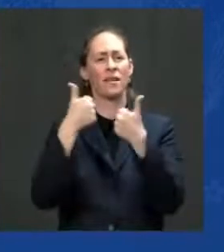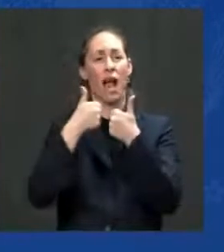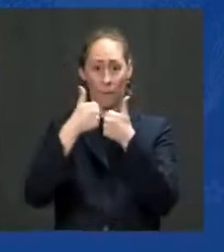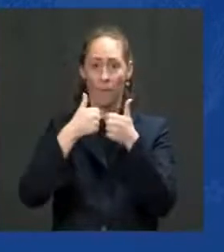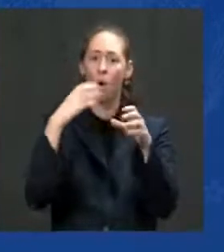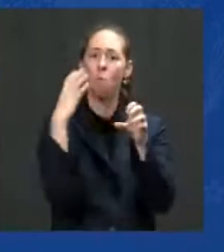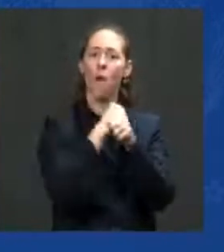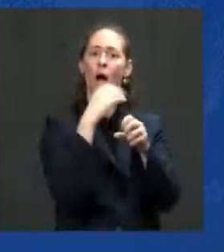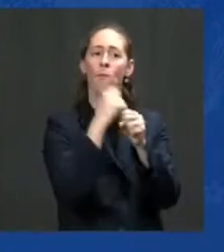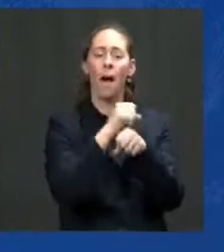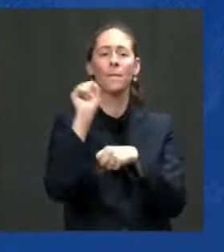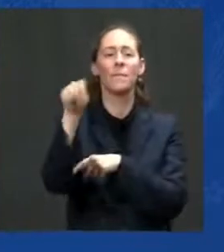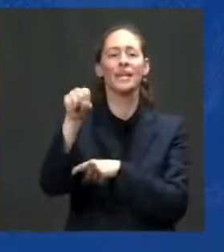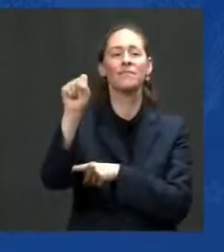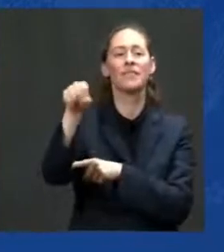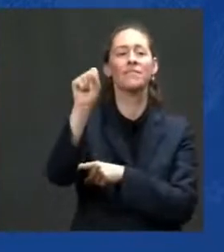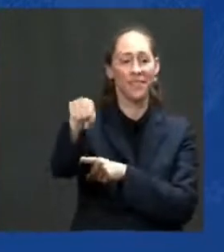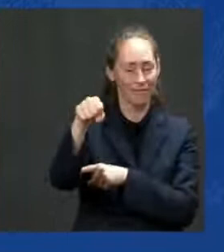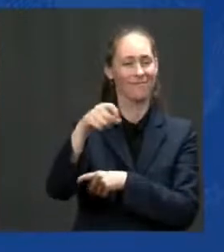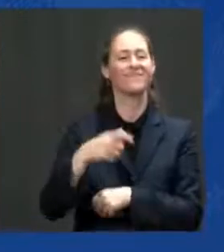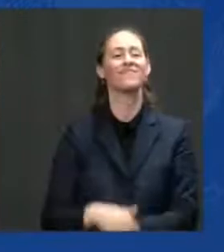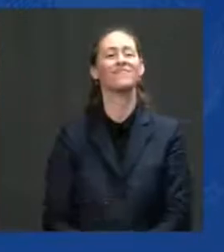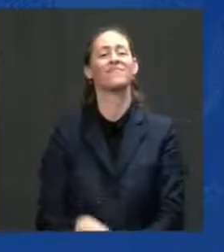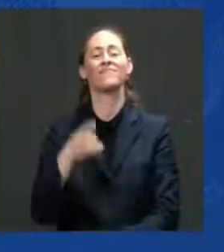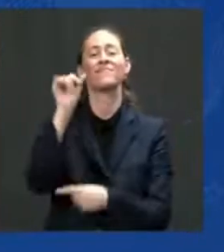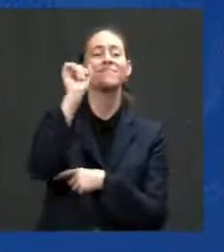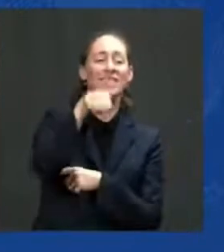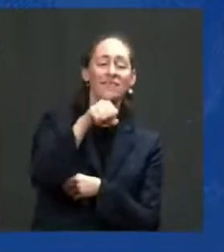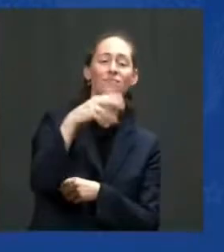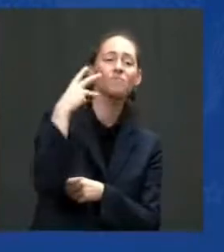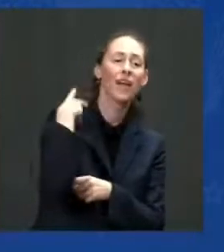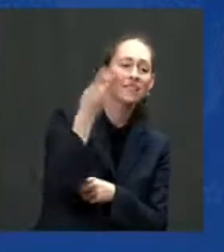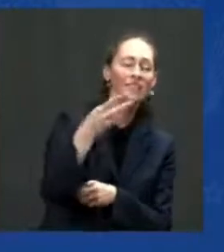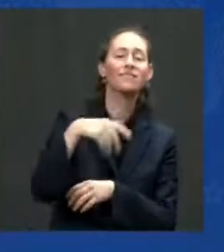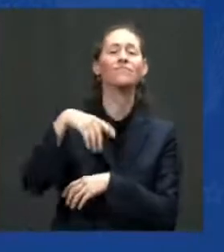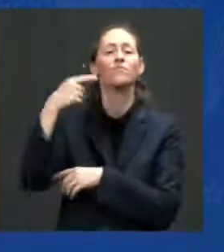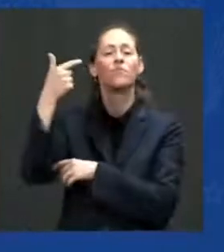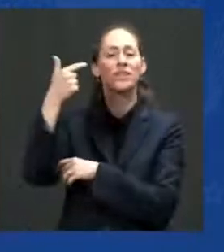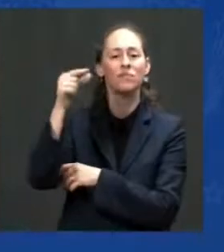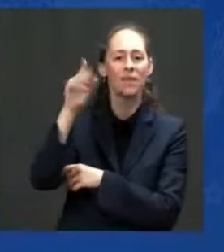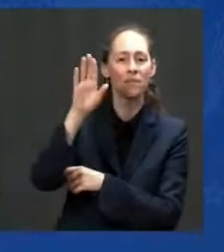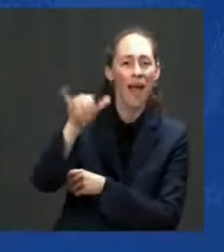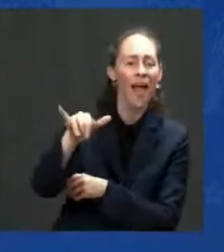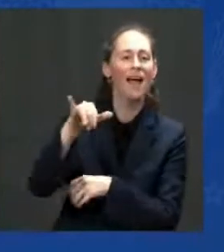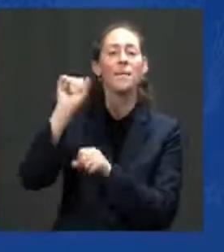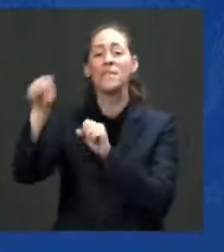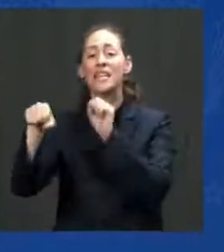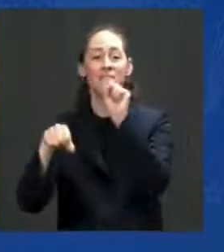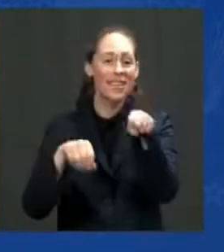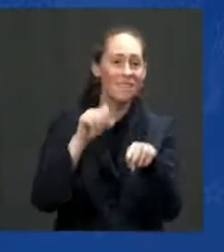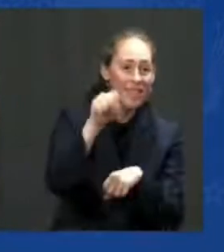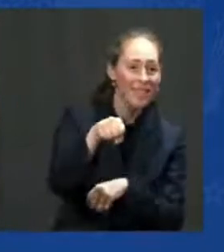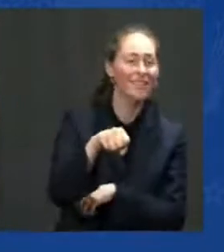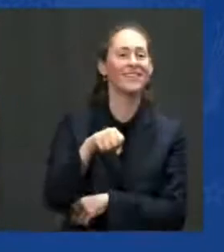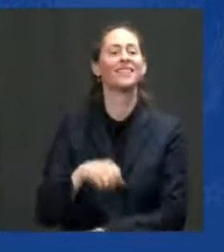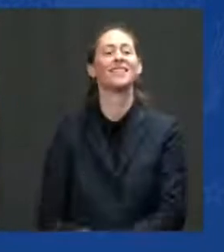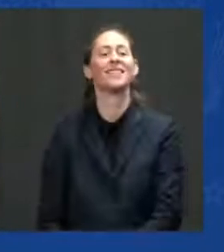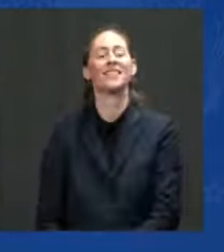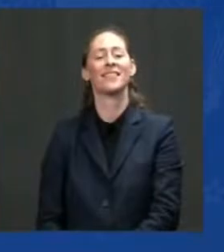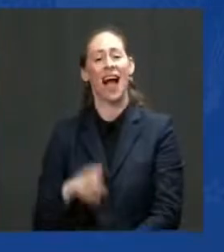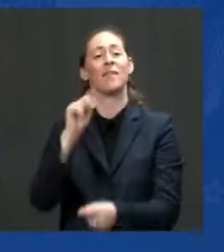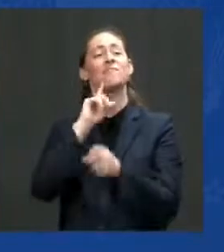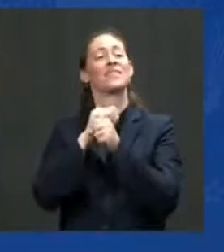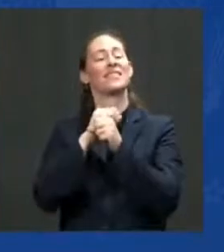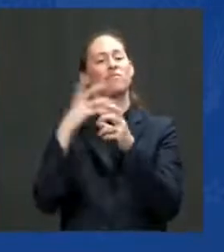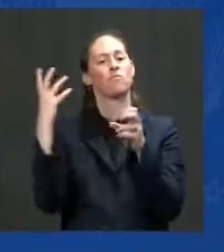the road in Washington, New Orleans, and Green Bay, and capping it all off back home in Tampa to become the first team to